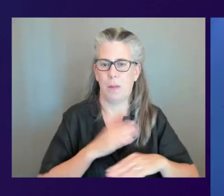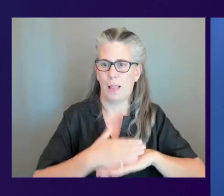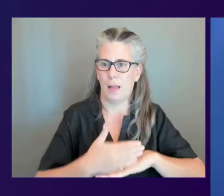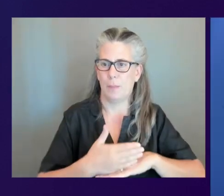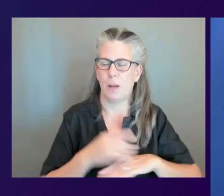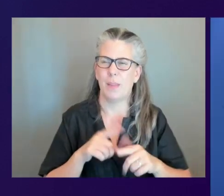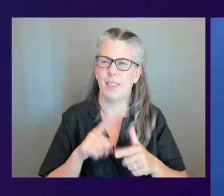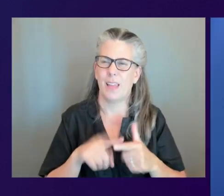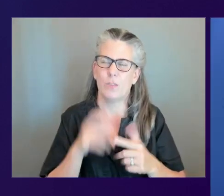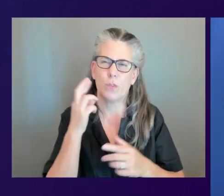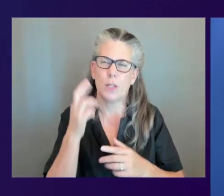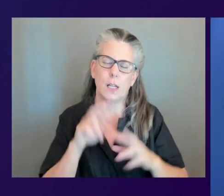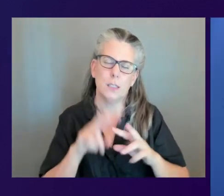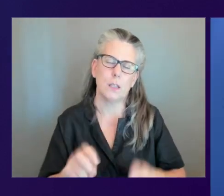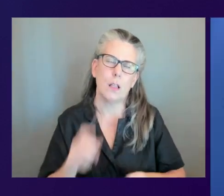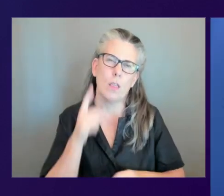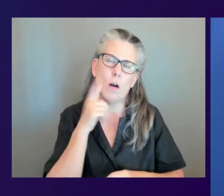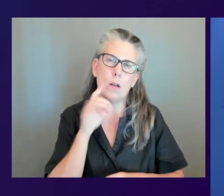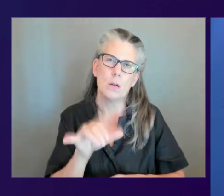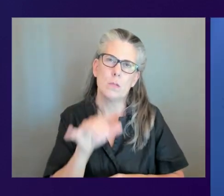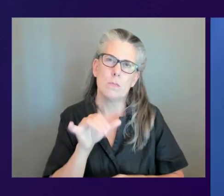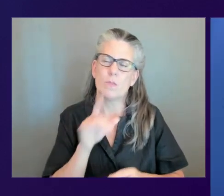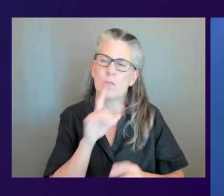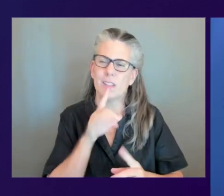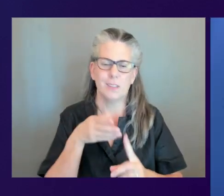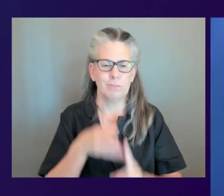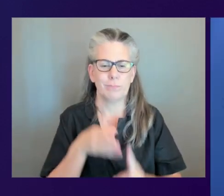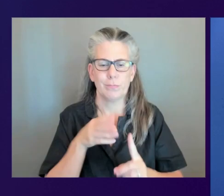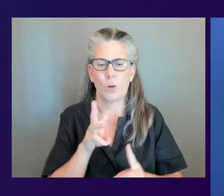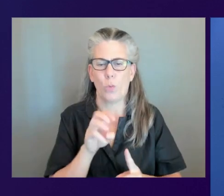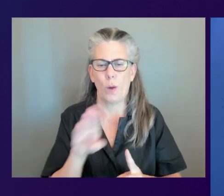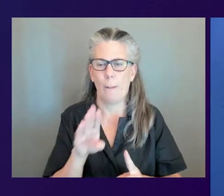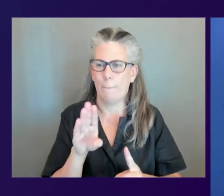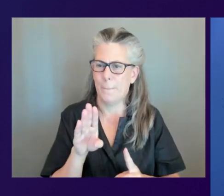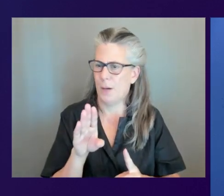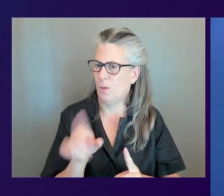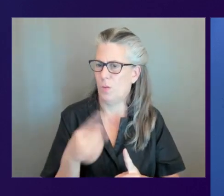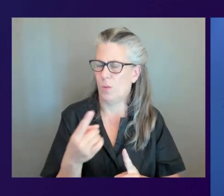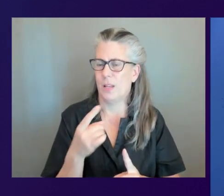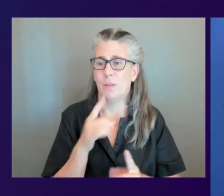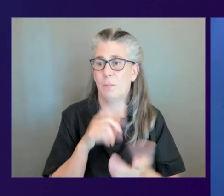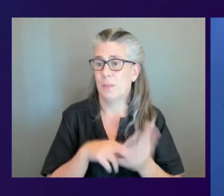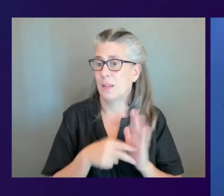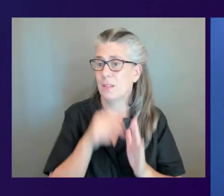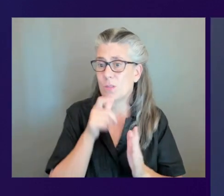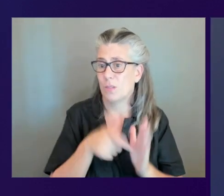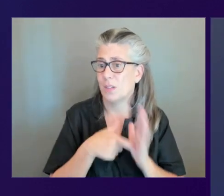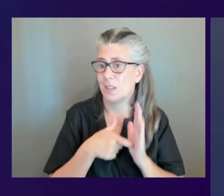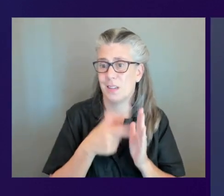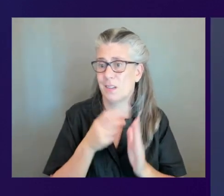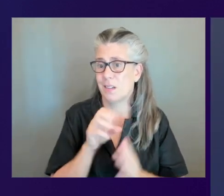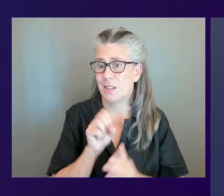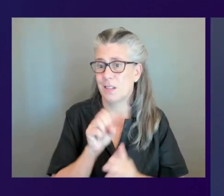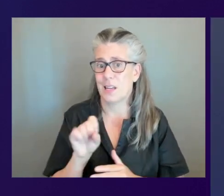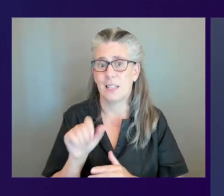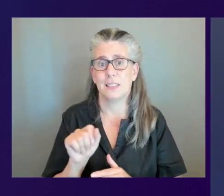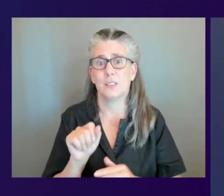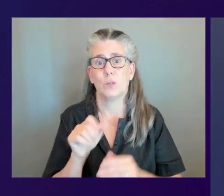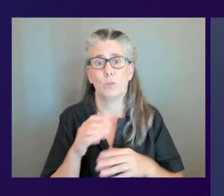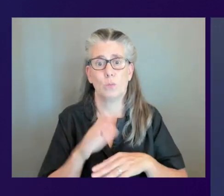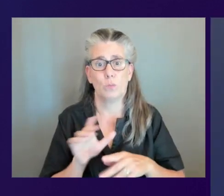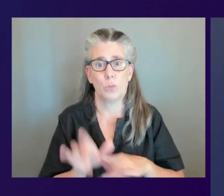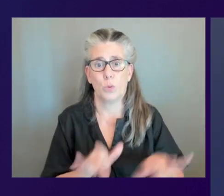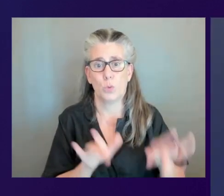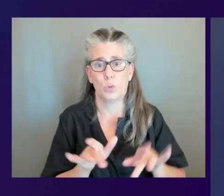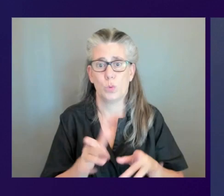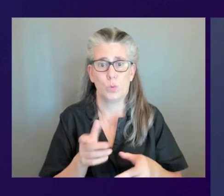my laptop. So maybe I don't need this awesome computer. So it is eye-opening to see the change. Absolutely. Now, when we